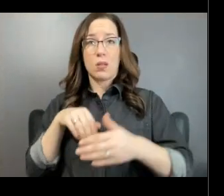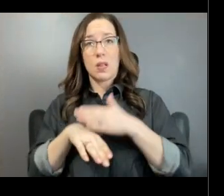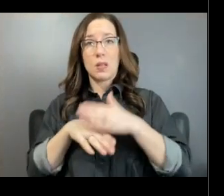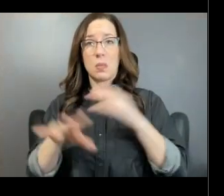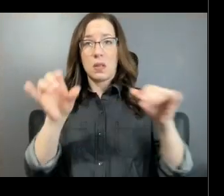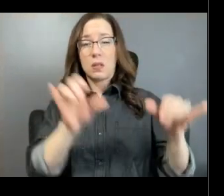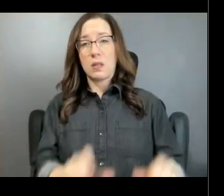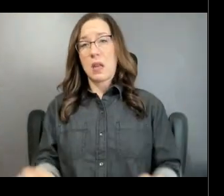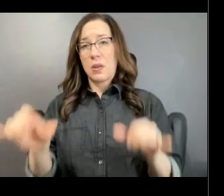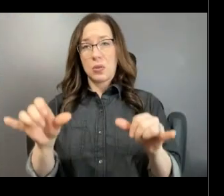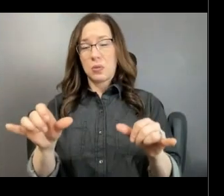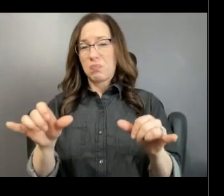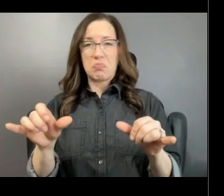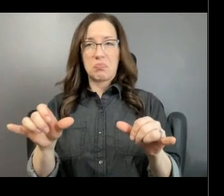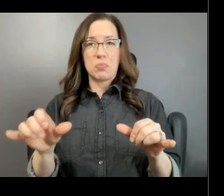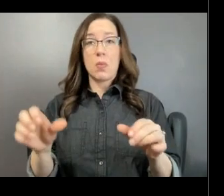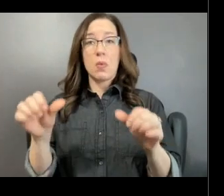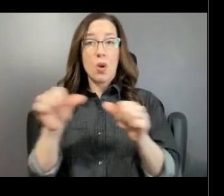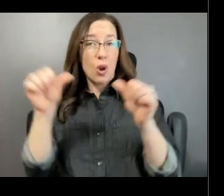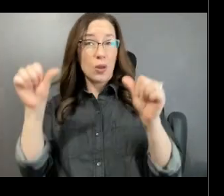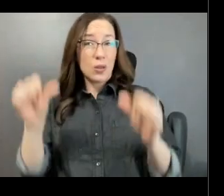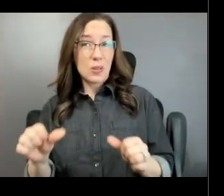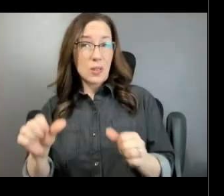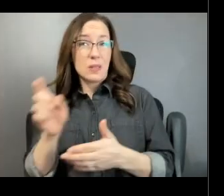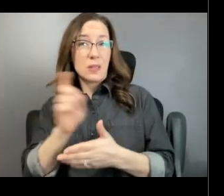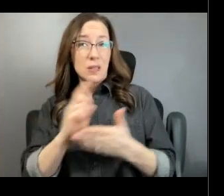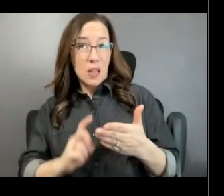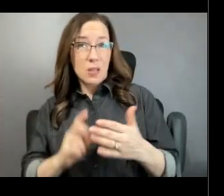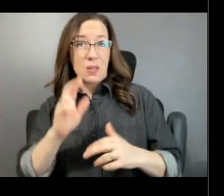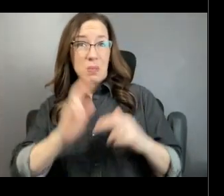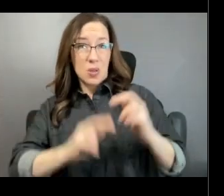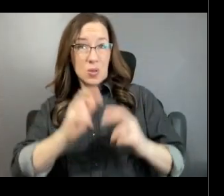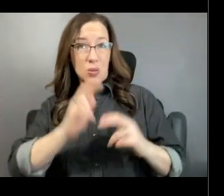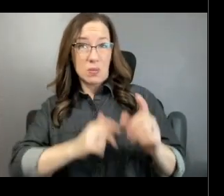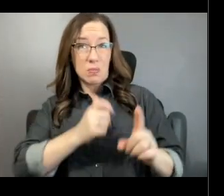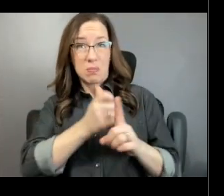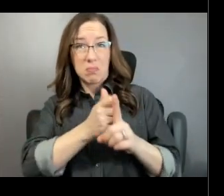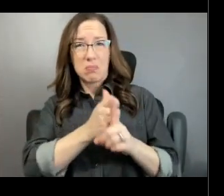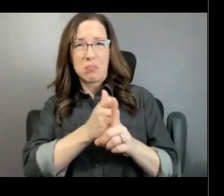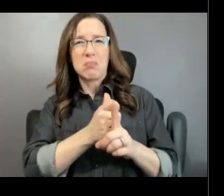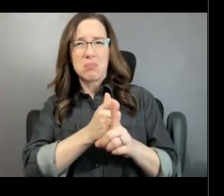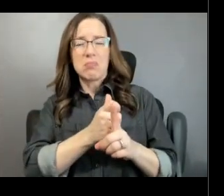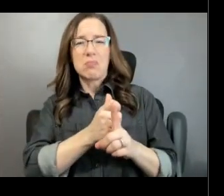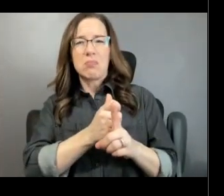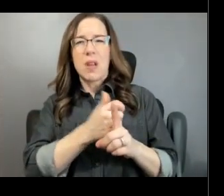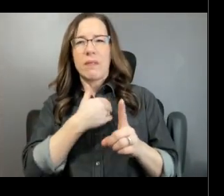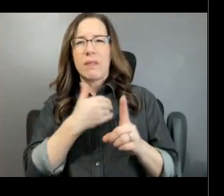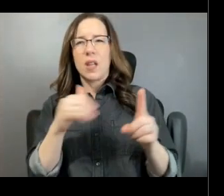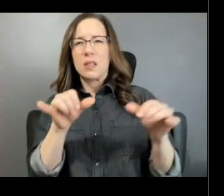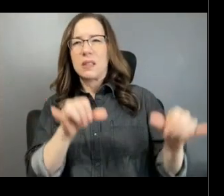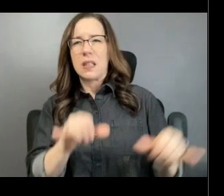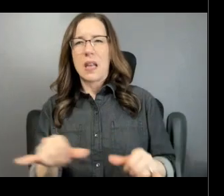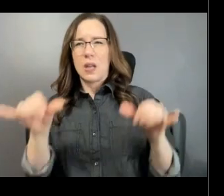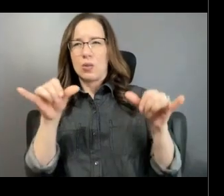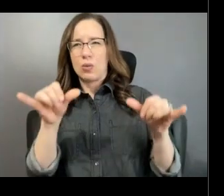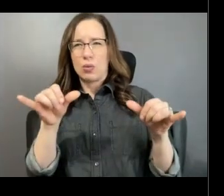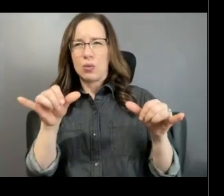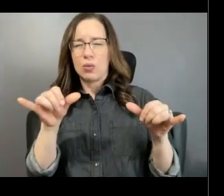standard, architects, designers, and builders must choose a standard